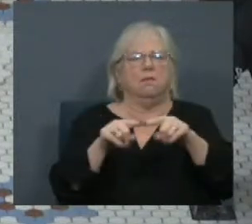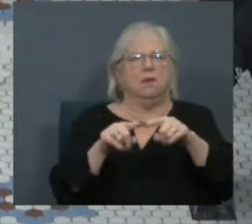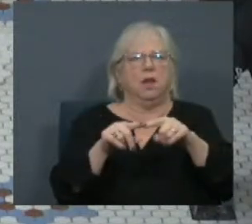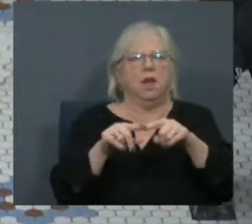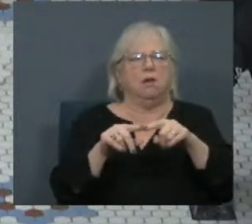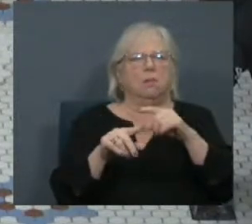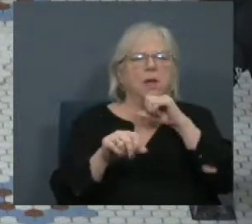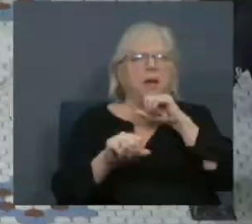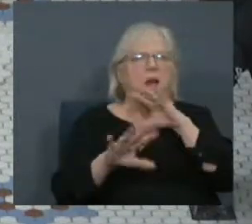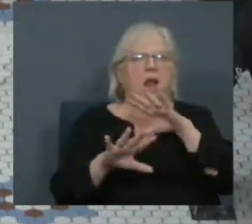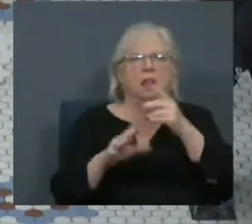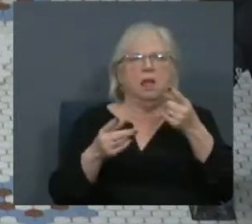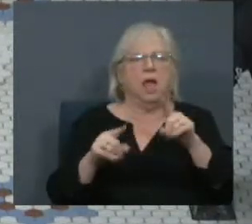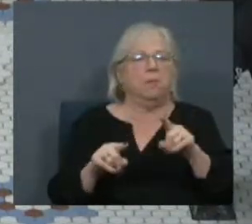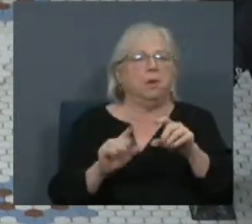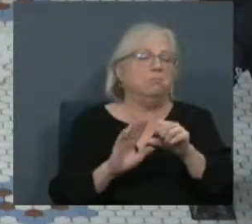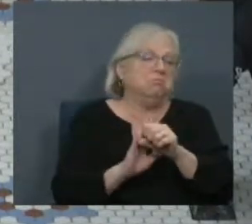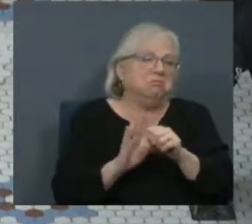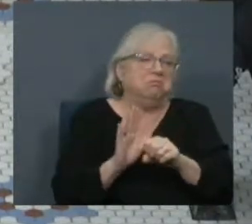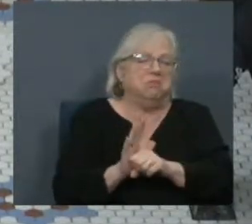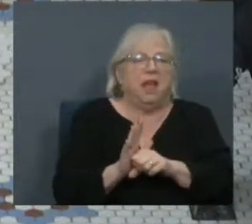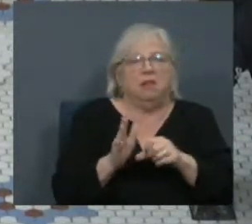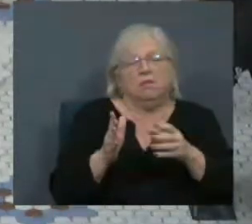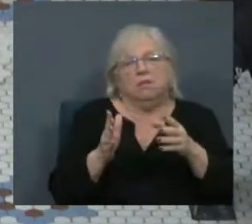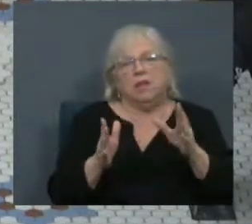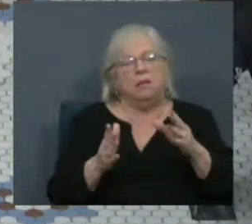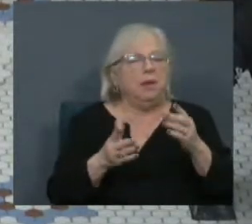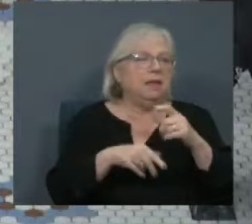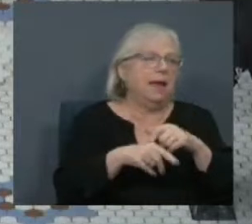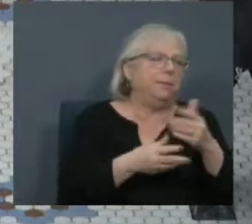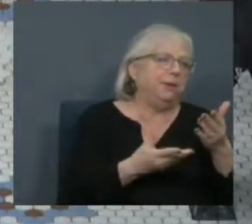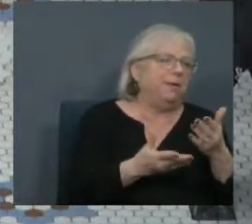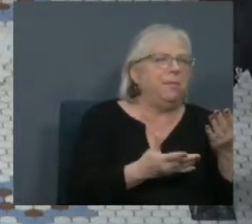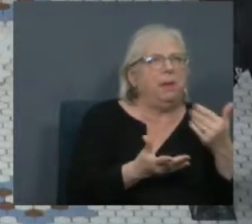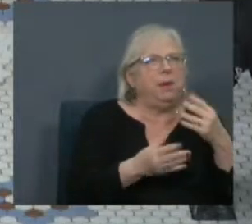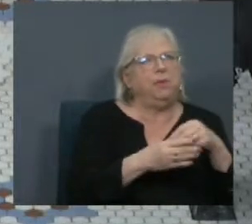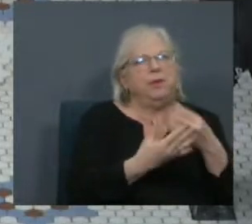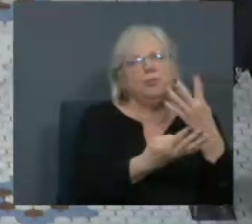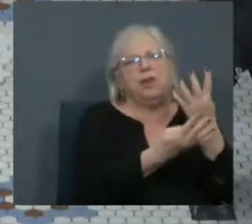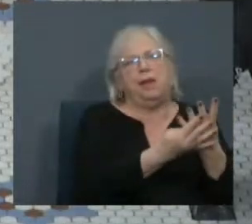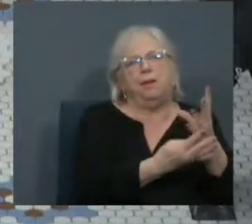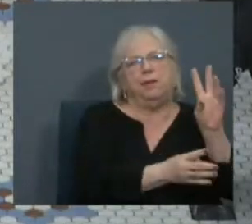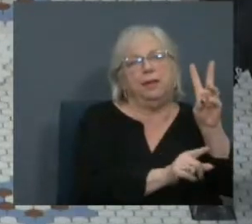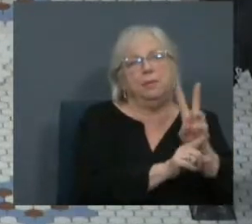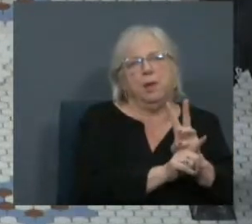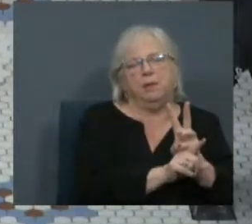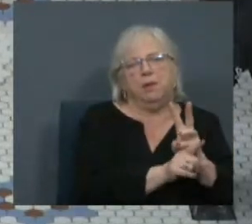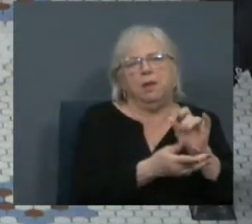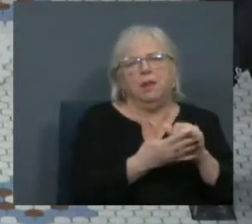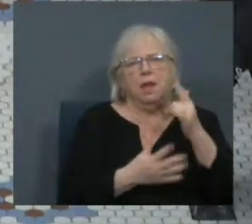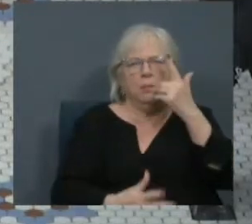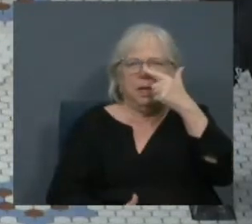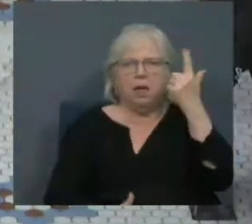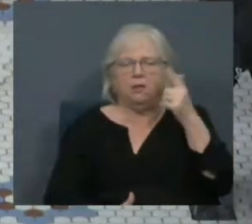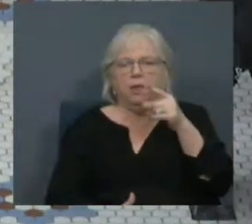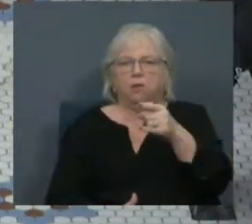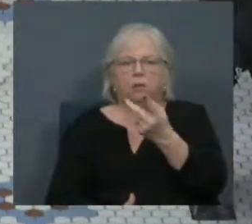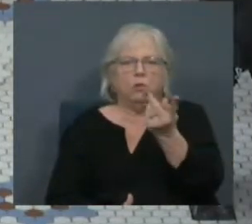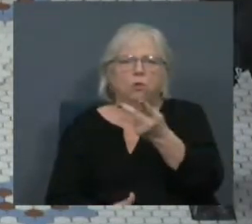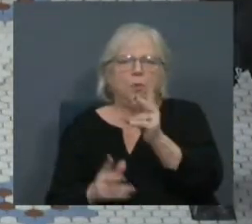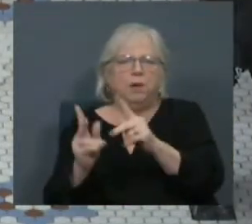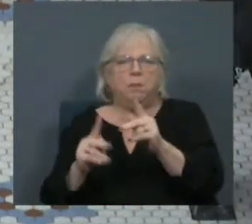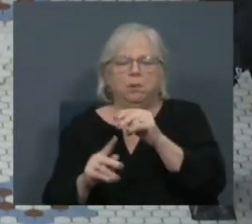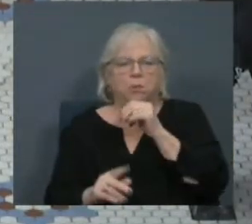The state was going to let it pretty much be time served. He might have did 6 months. And that's because those two people wouldn't stand